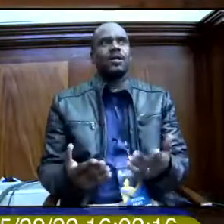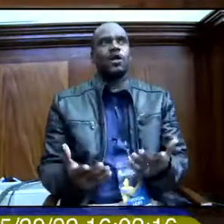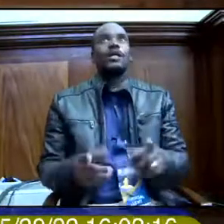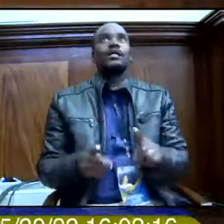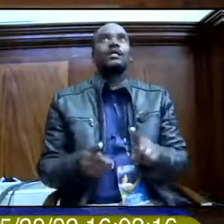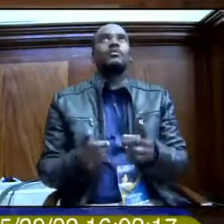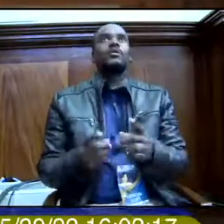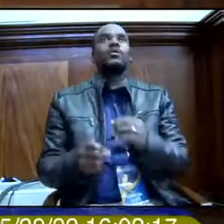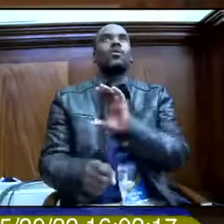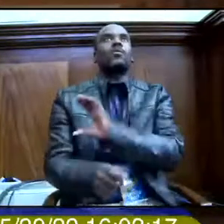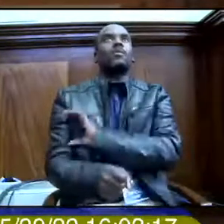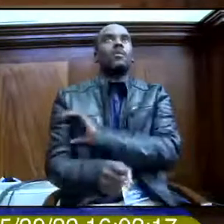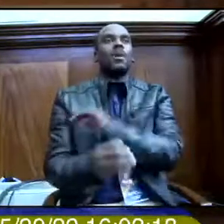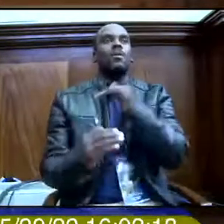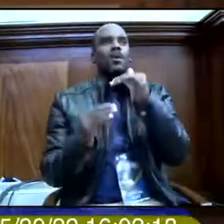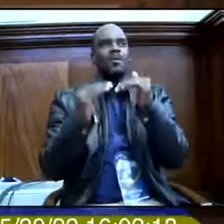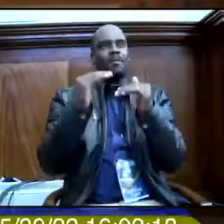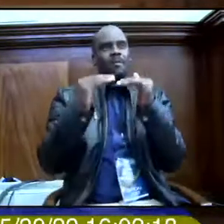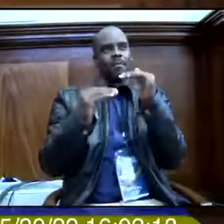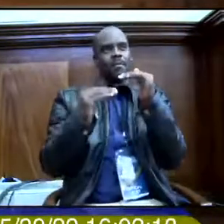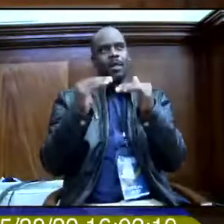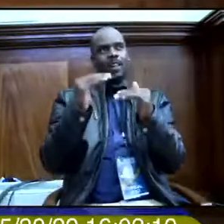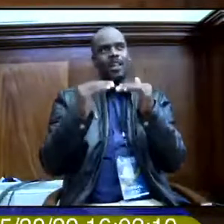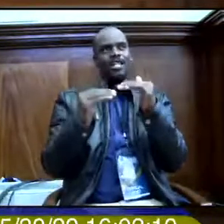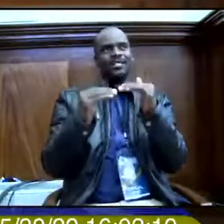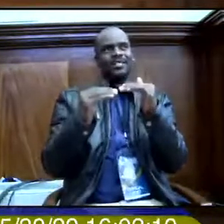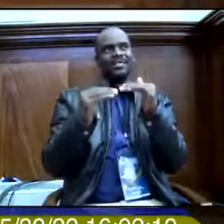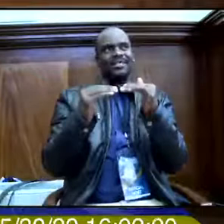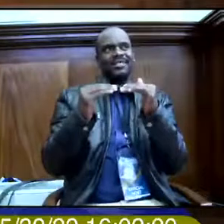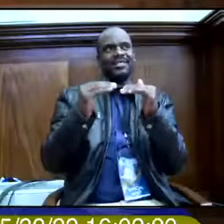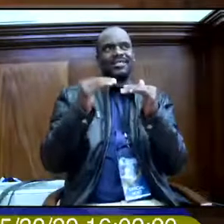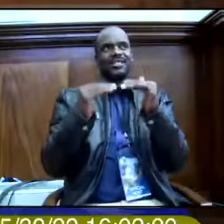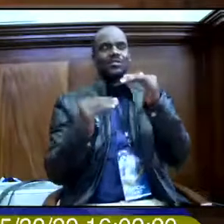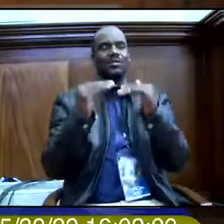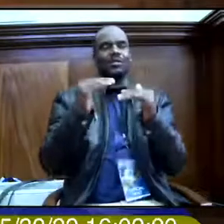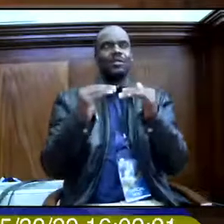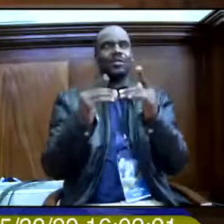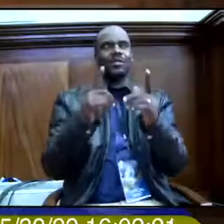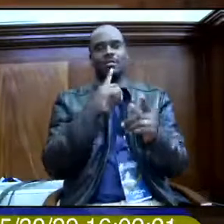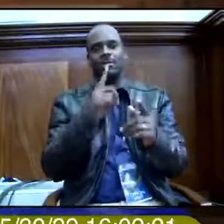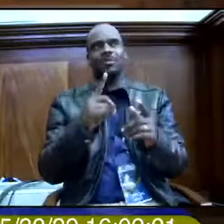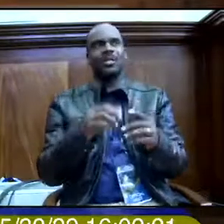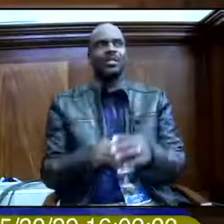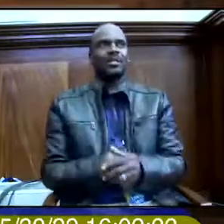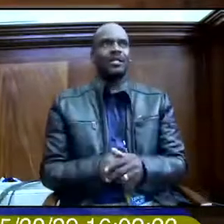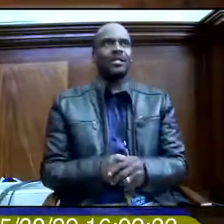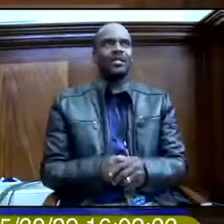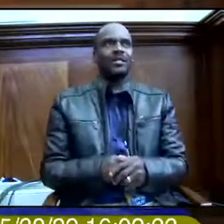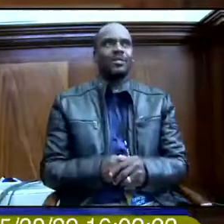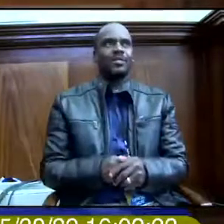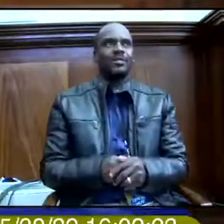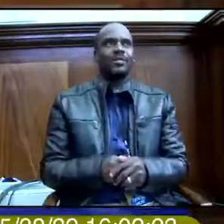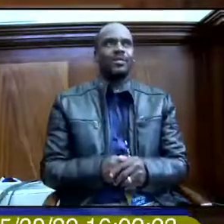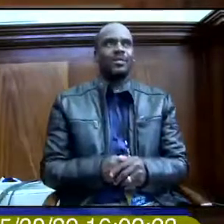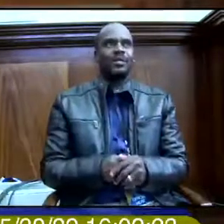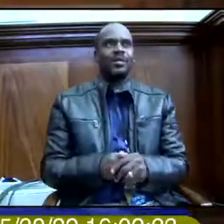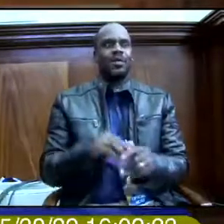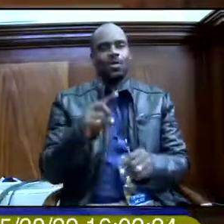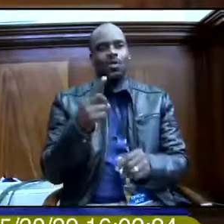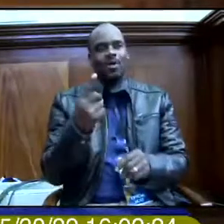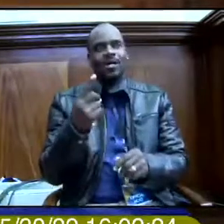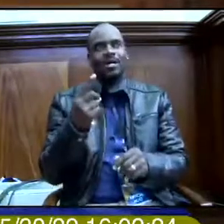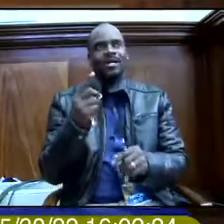out power balance it's it's it's not a madam speaker it's not equal in that bargain uh one